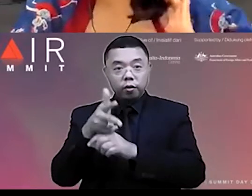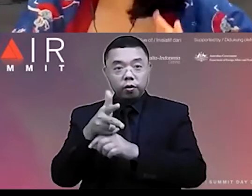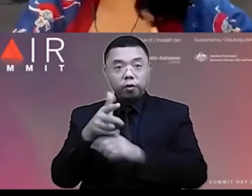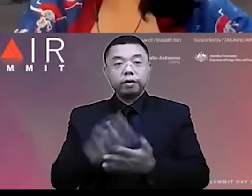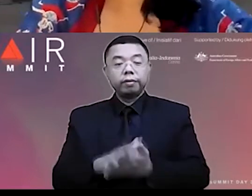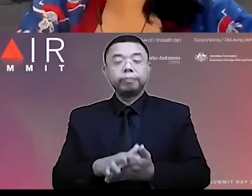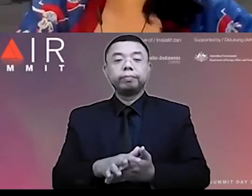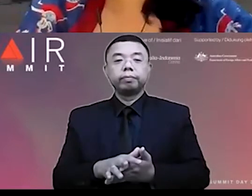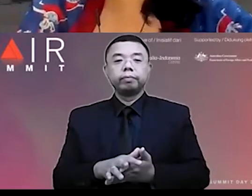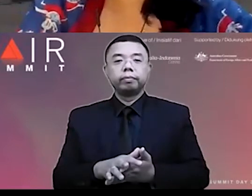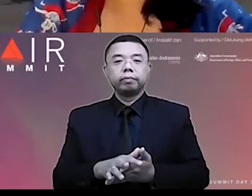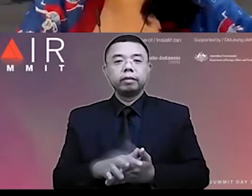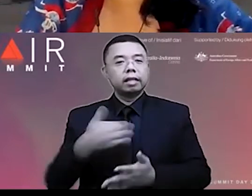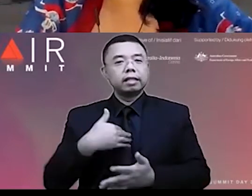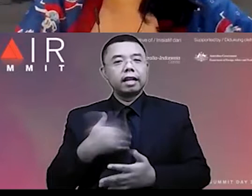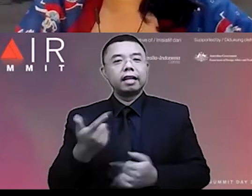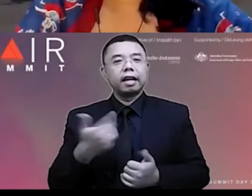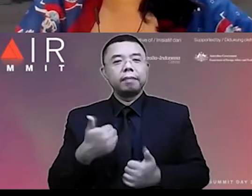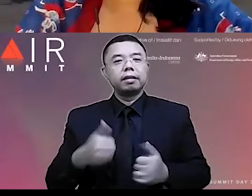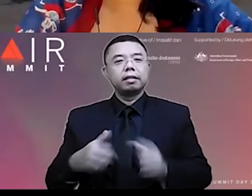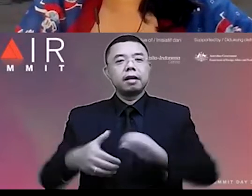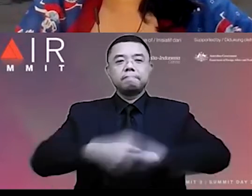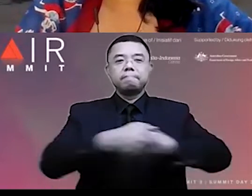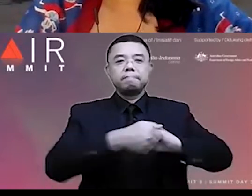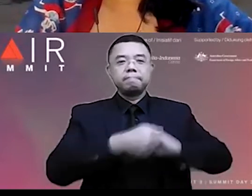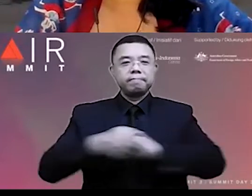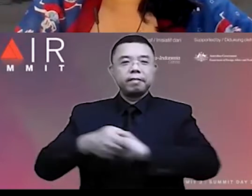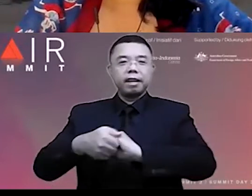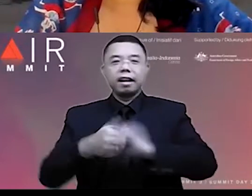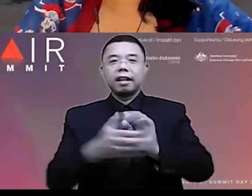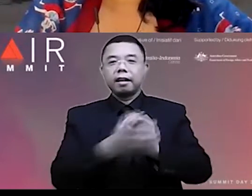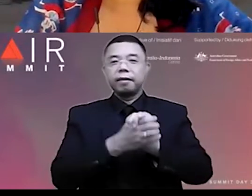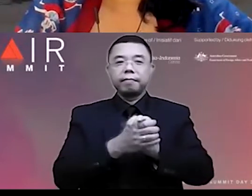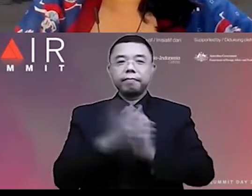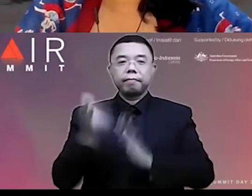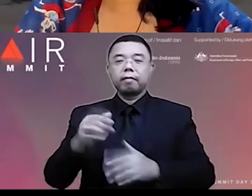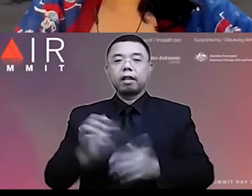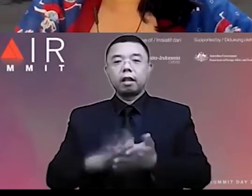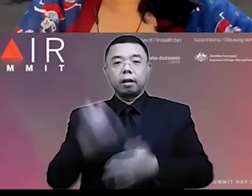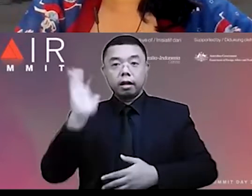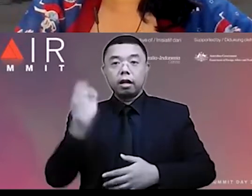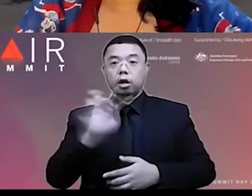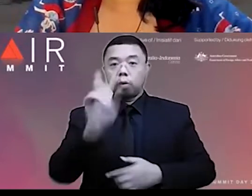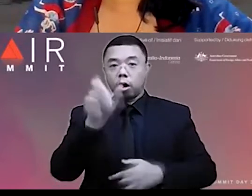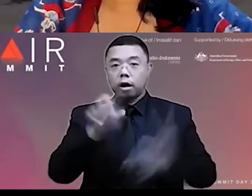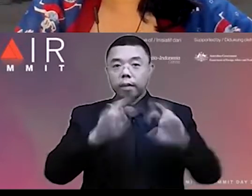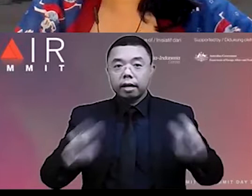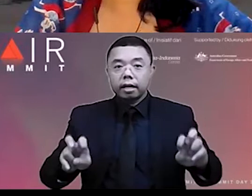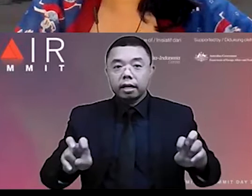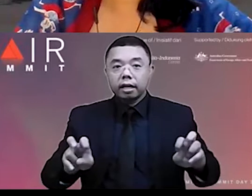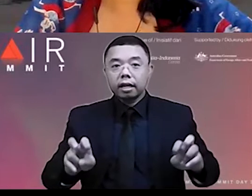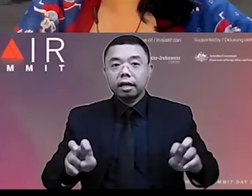for today. Firstly, our two researchers, Dr. Yagen Sun, Senior Lecturer at the University